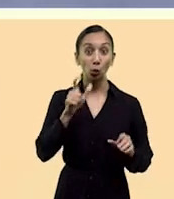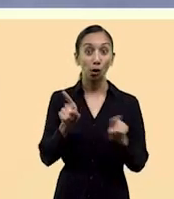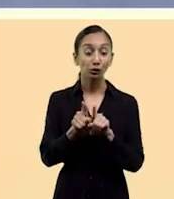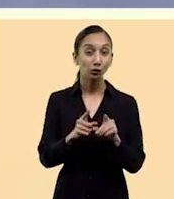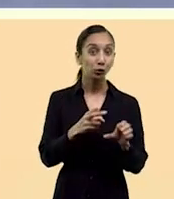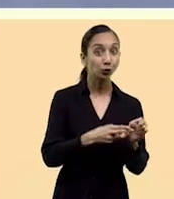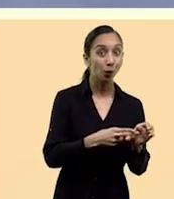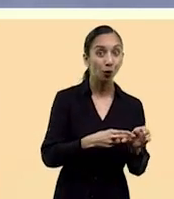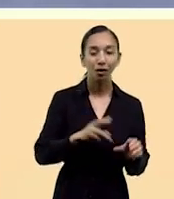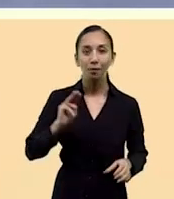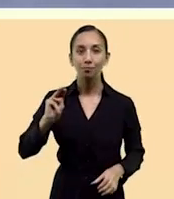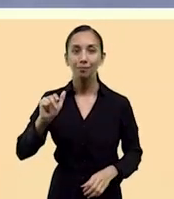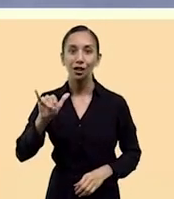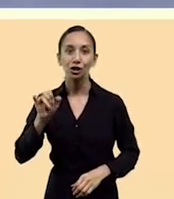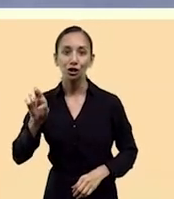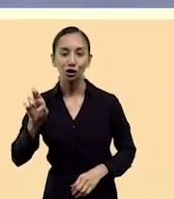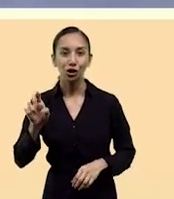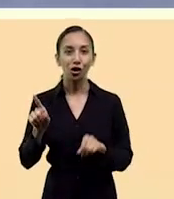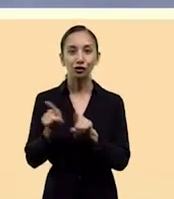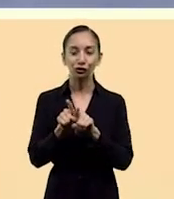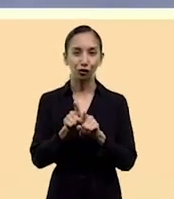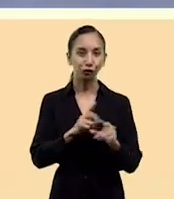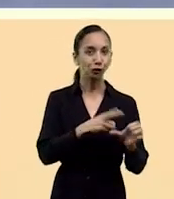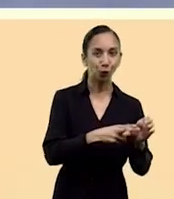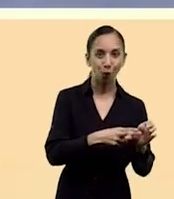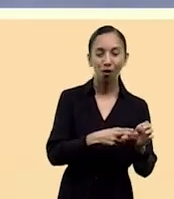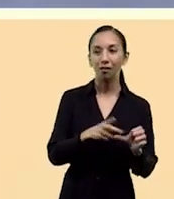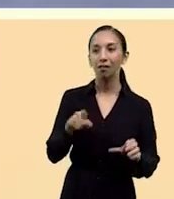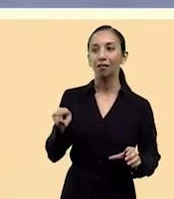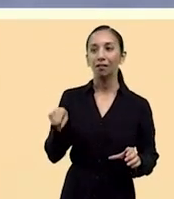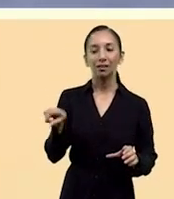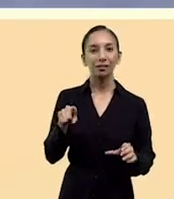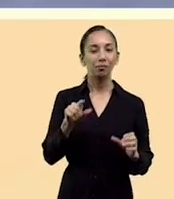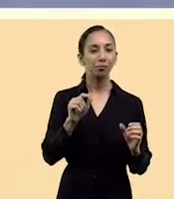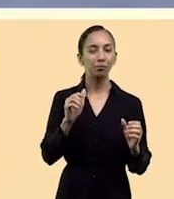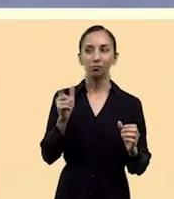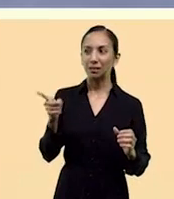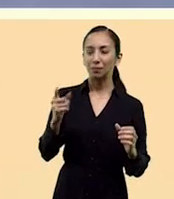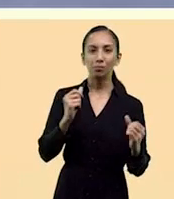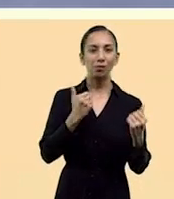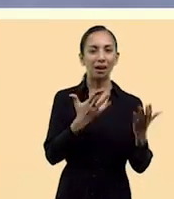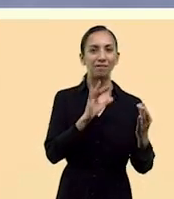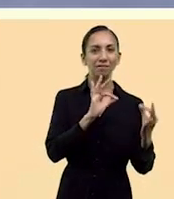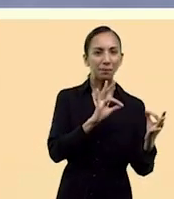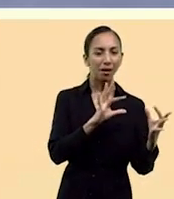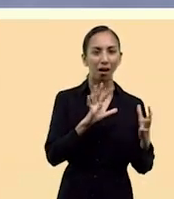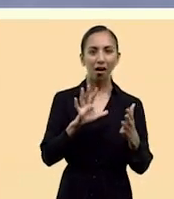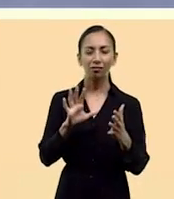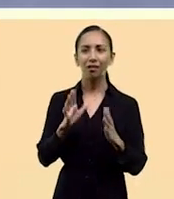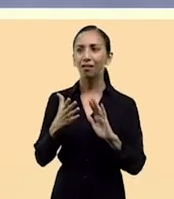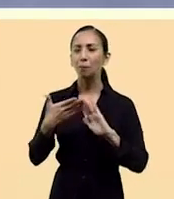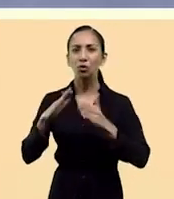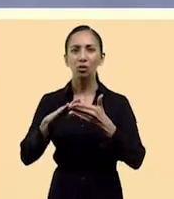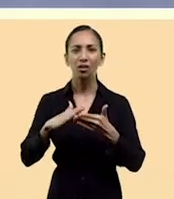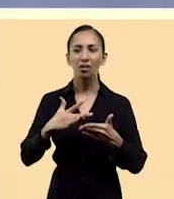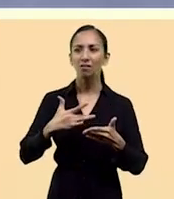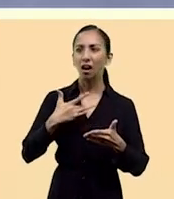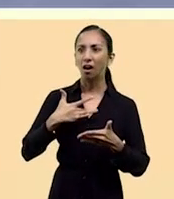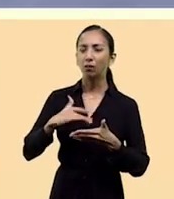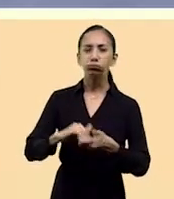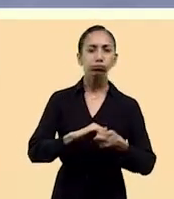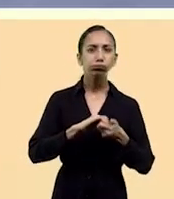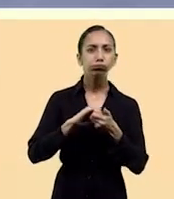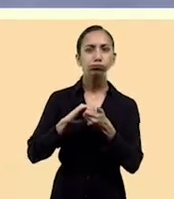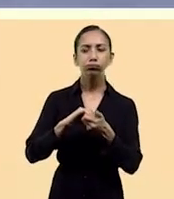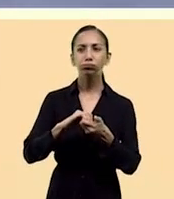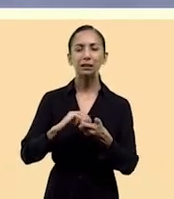gave feedback that it allowed the connection between the community. And as I mentioned, the community needs to hear from us.